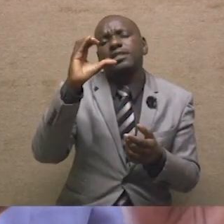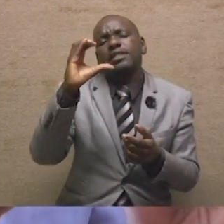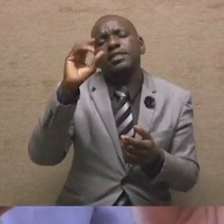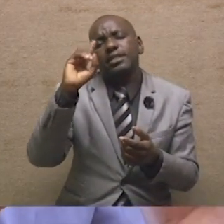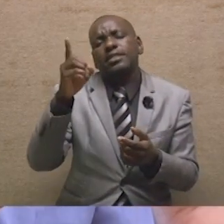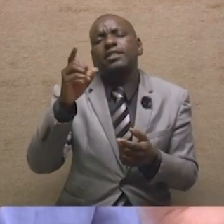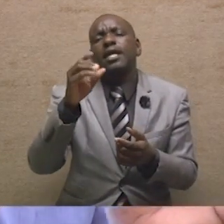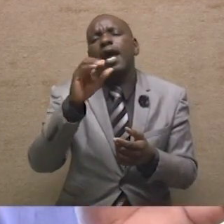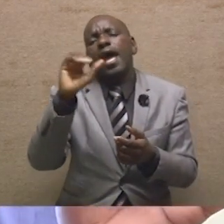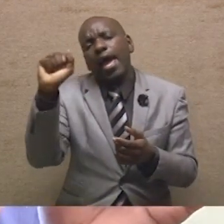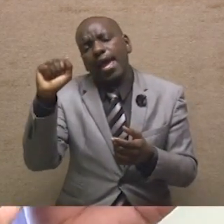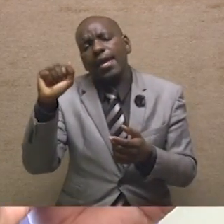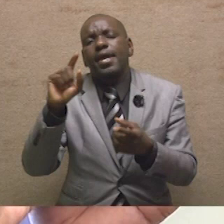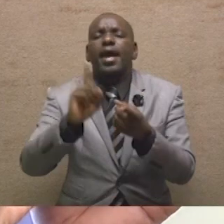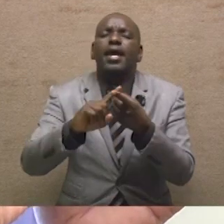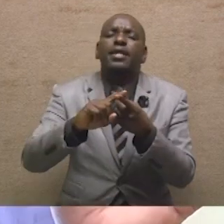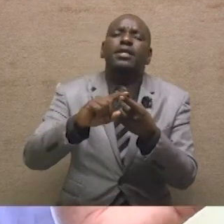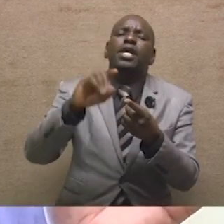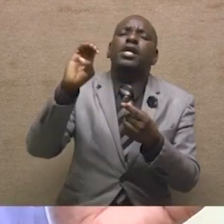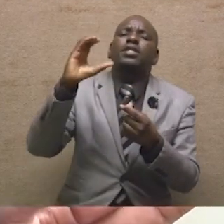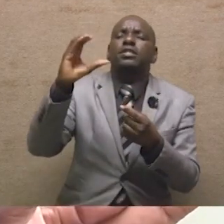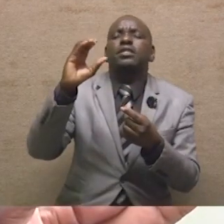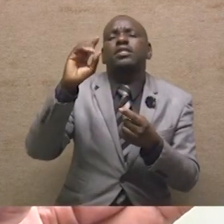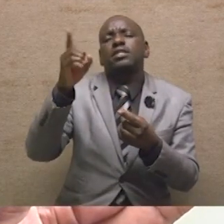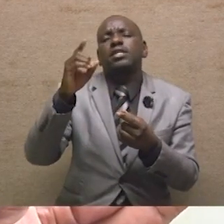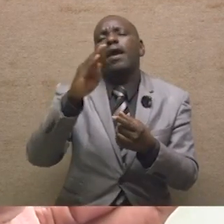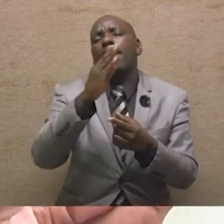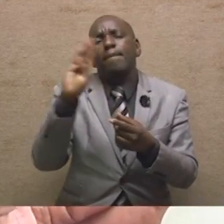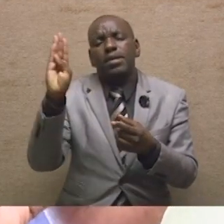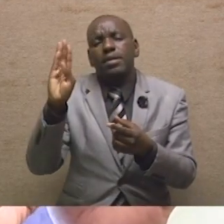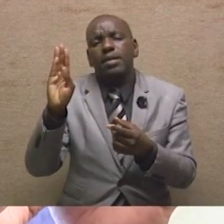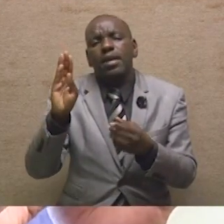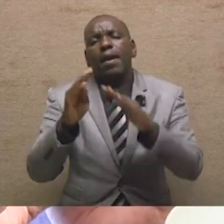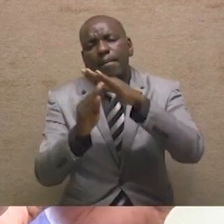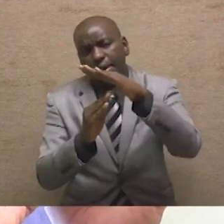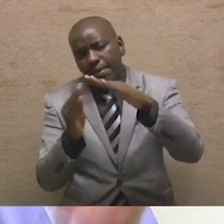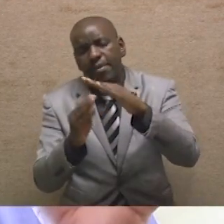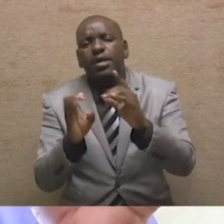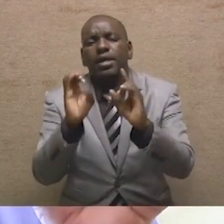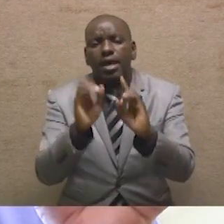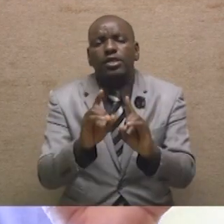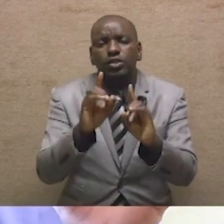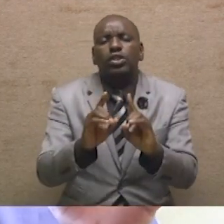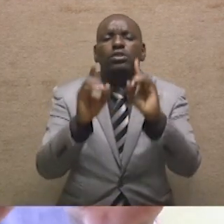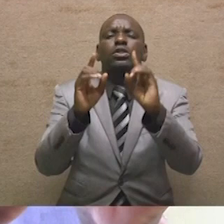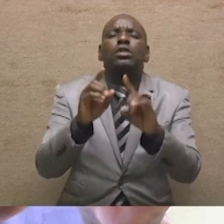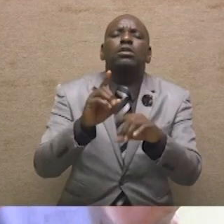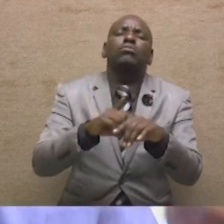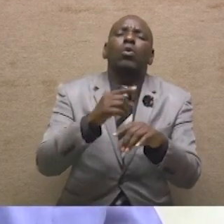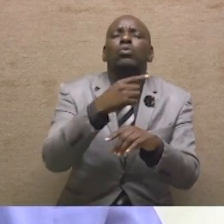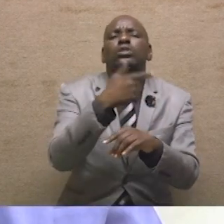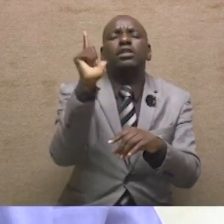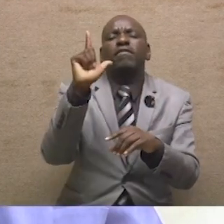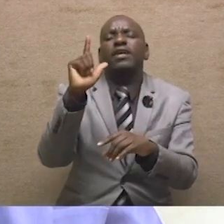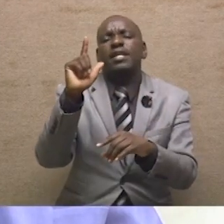ECD-B, so that the span of primary education expands from 7 years to